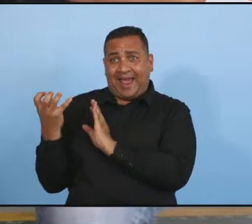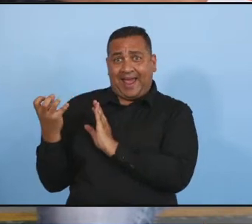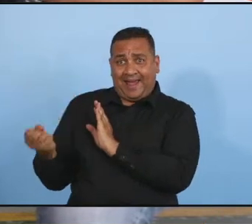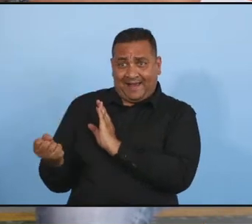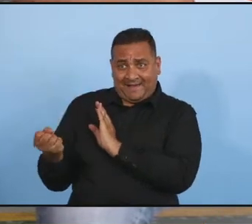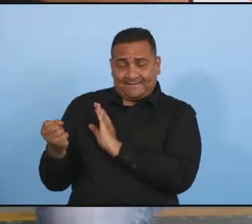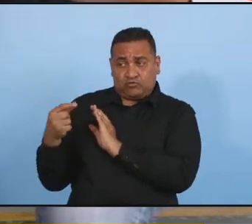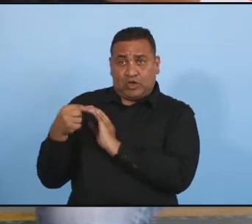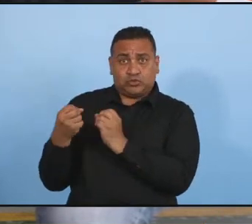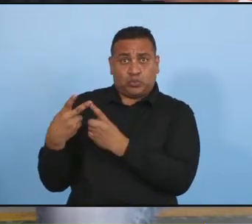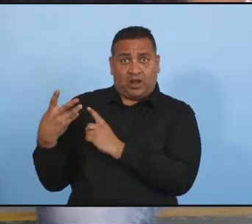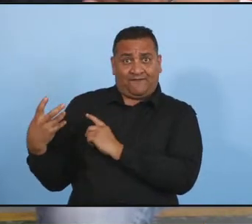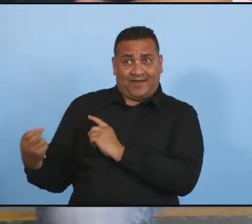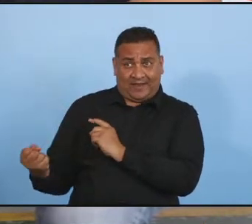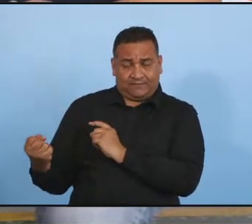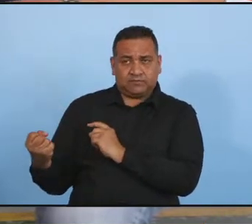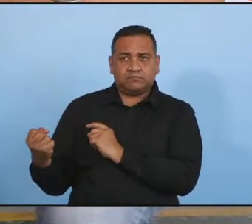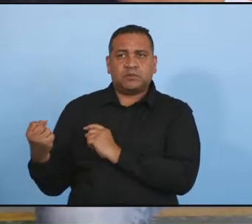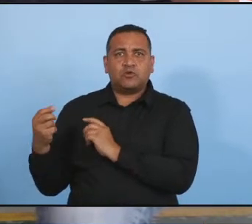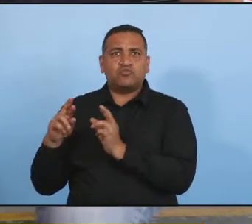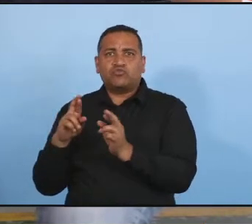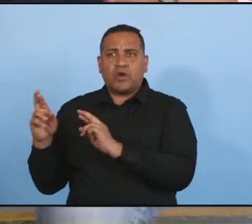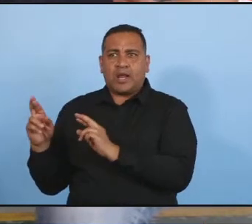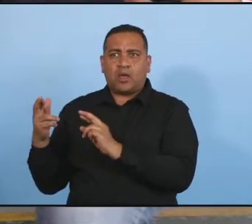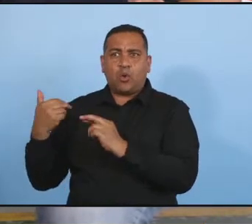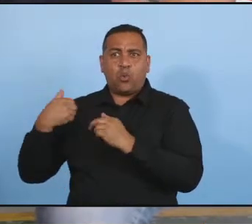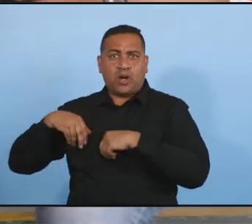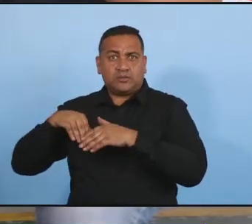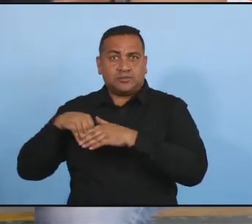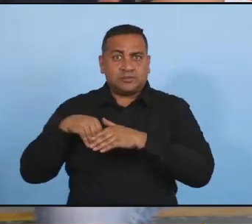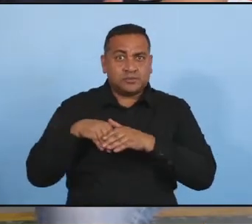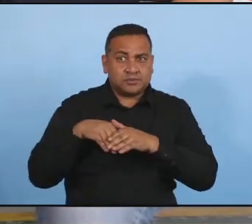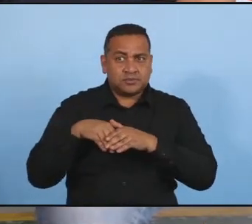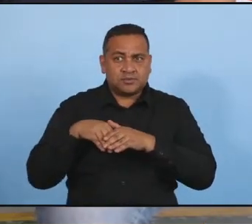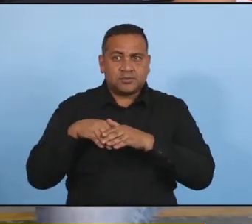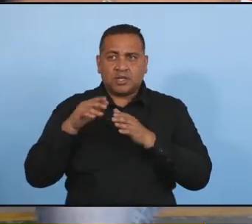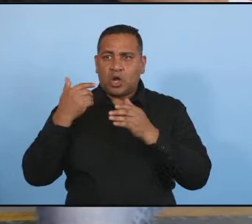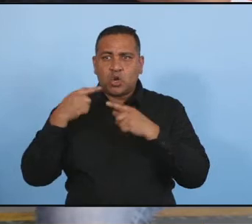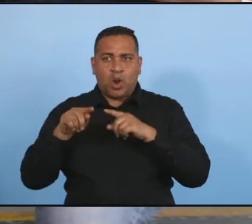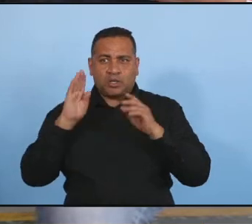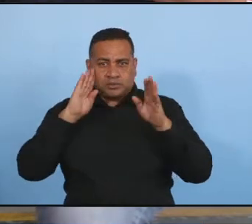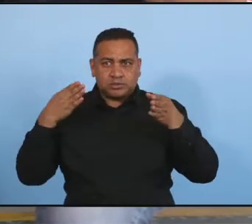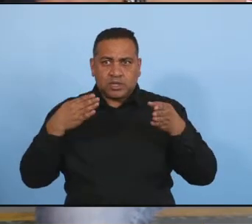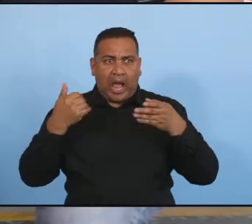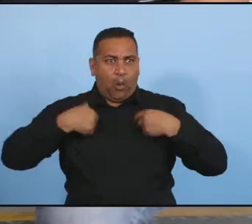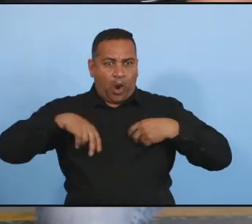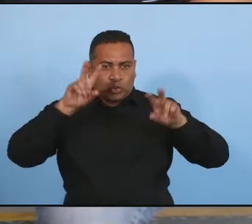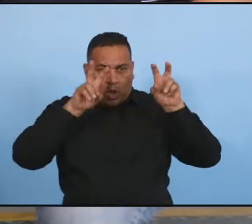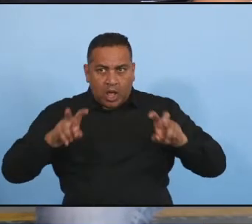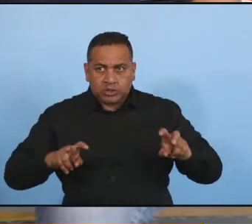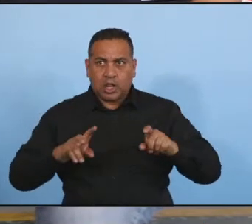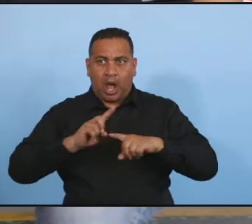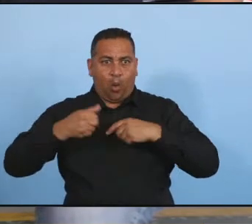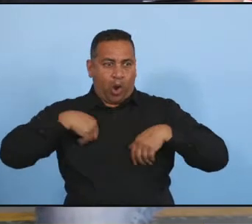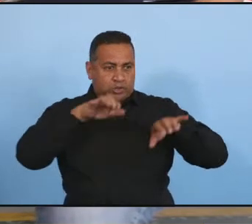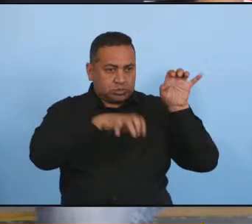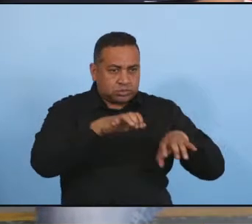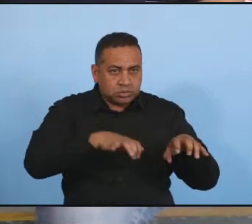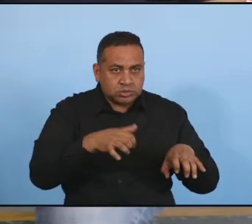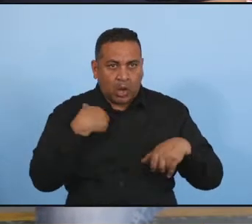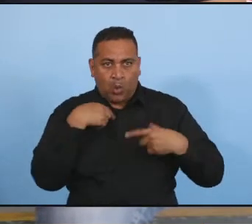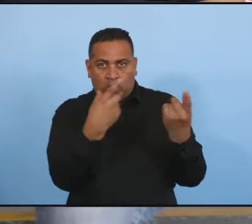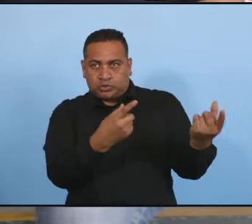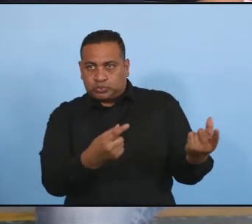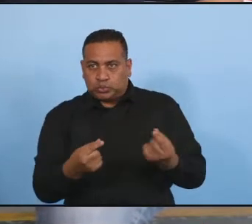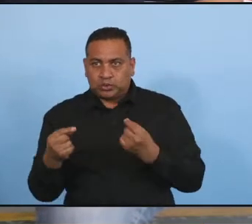the aptitude. And I think everybody who's now in matric, they just have that aptitude to do that sort of thing, as is my personal view. Yeah. But, I mean,